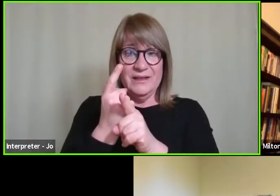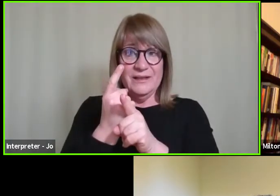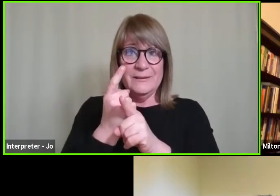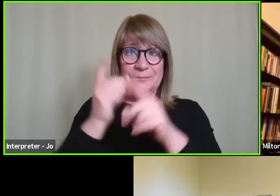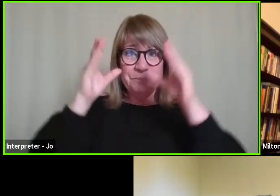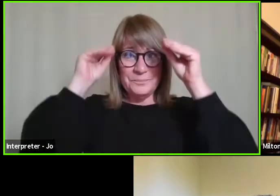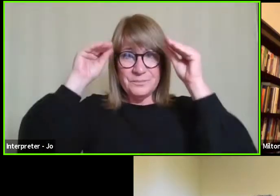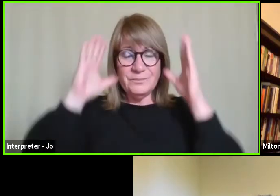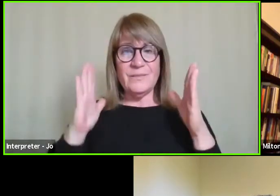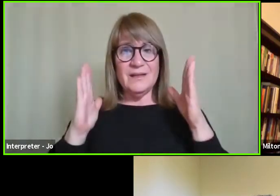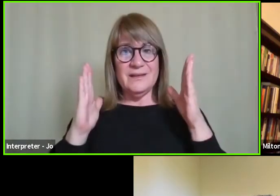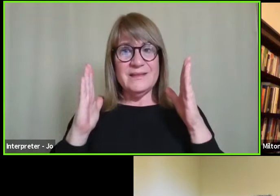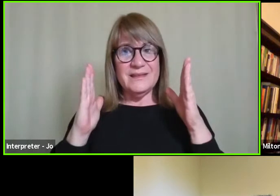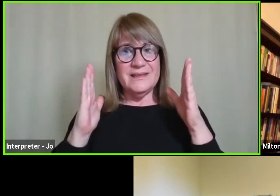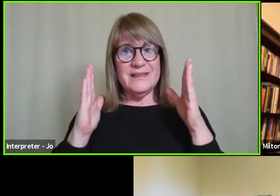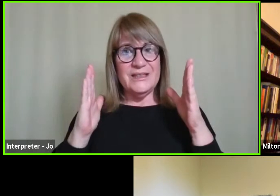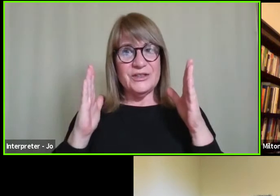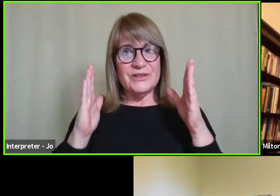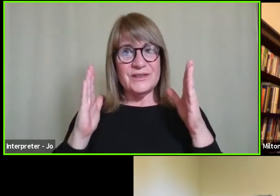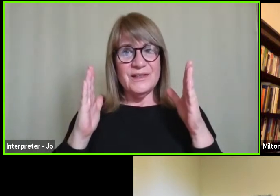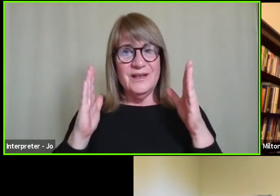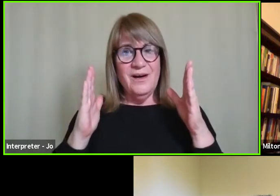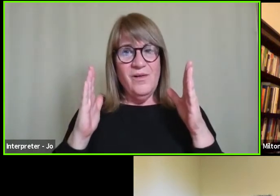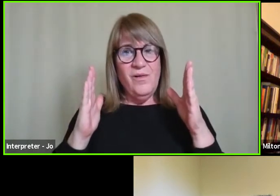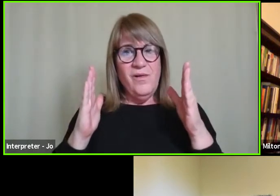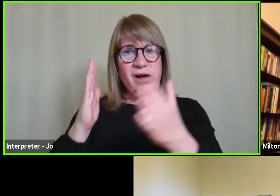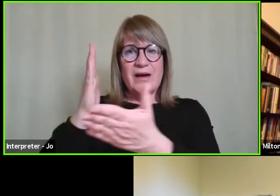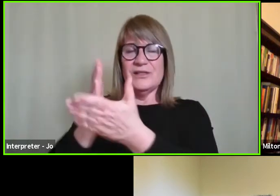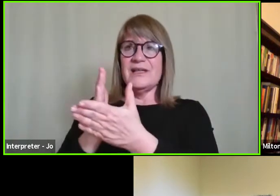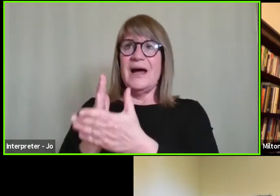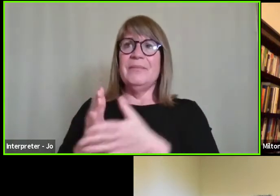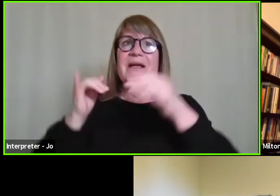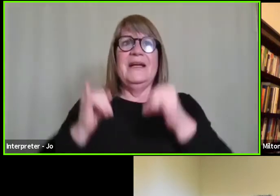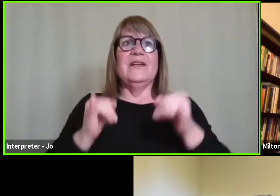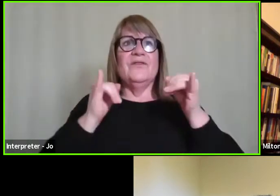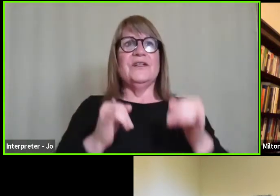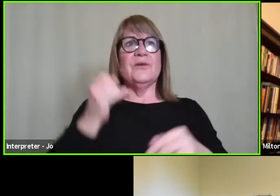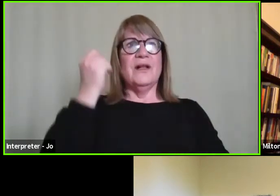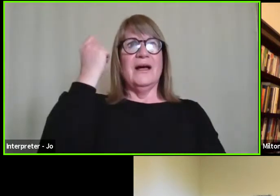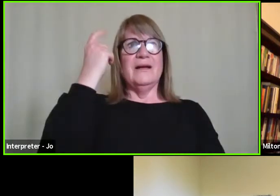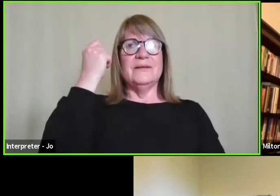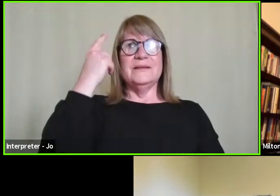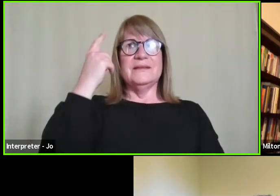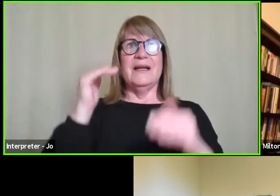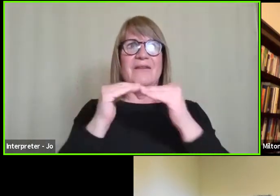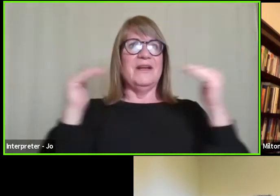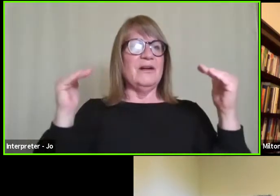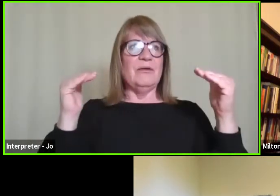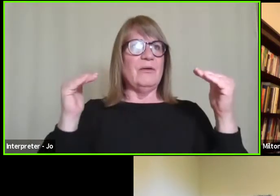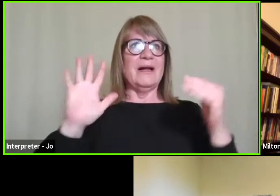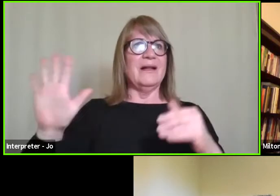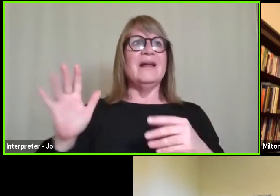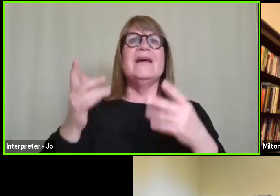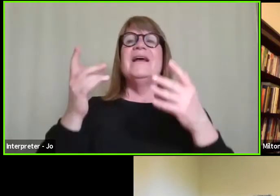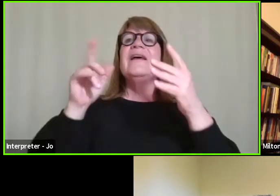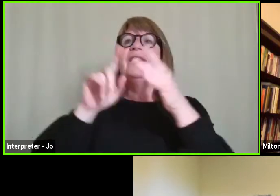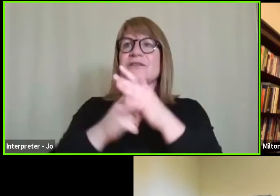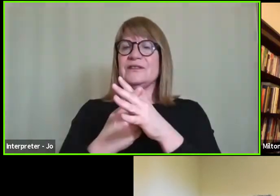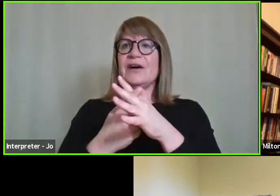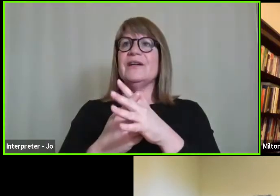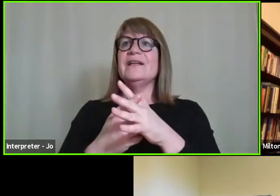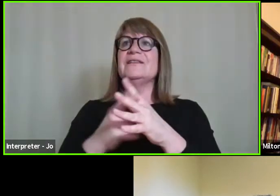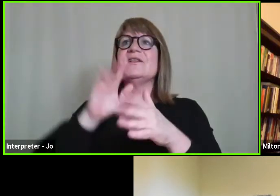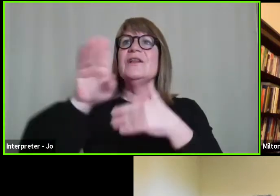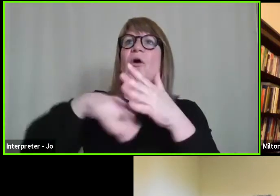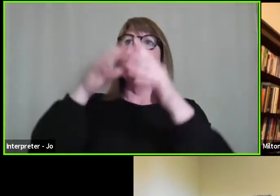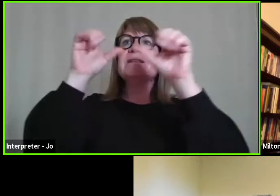of that prejudice problematic that individuals individualistic understanding of inequity and they're starting to move into a systems understanding but